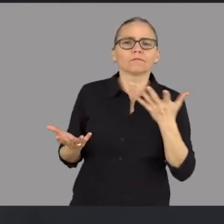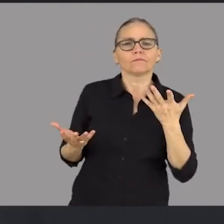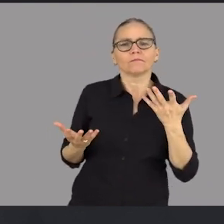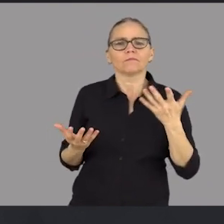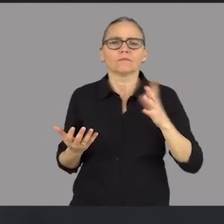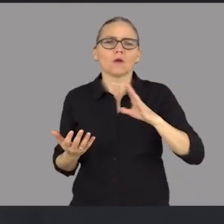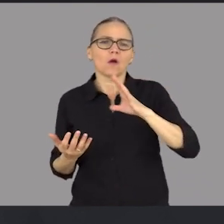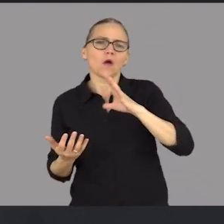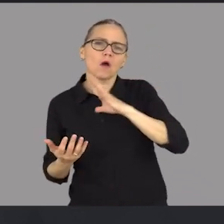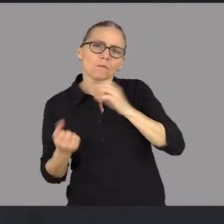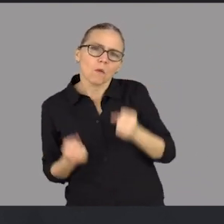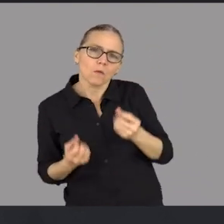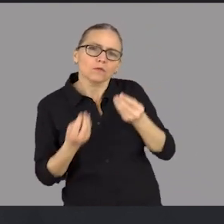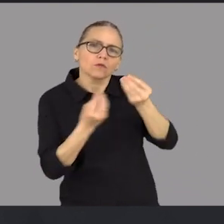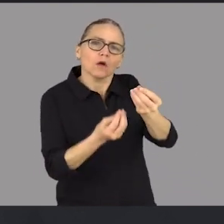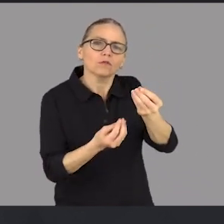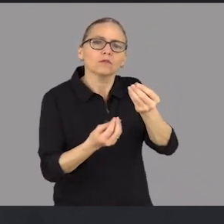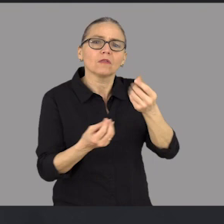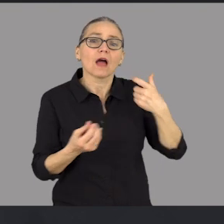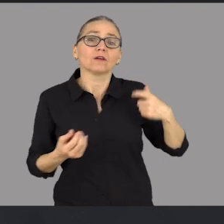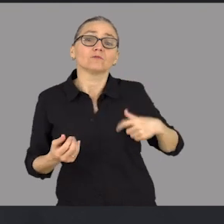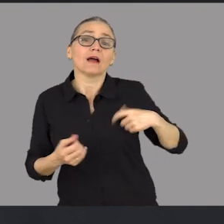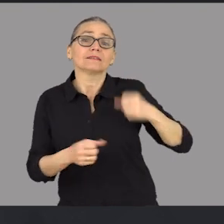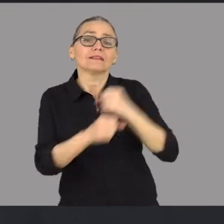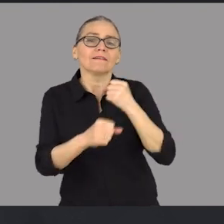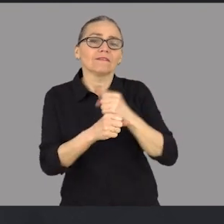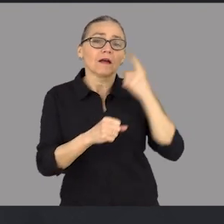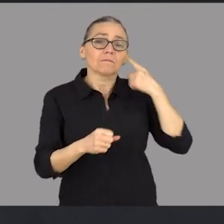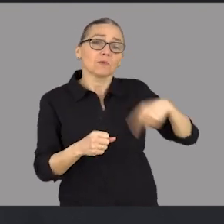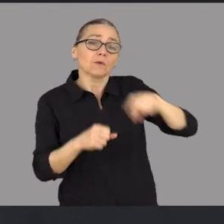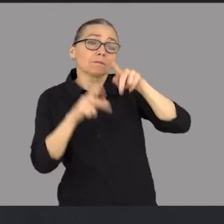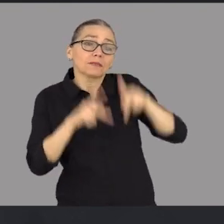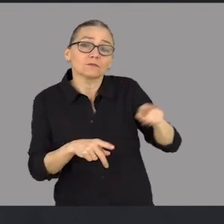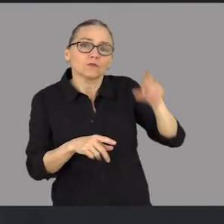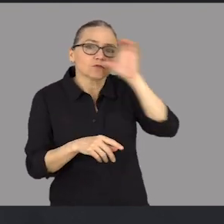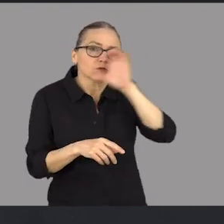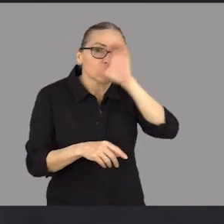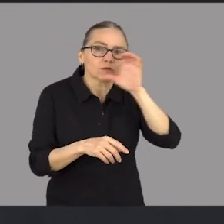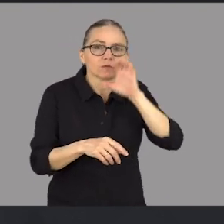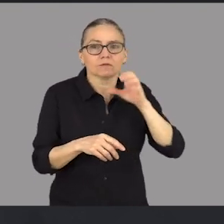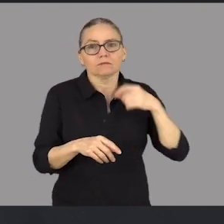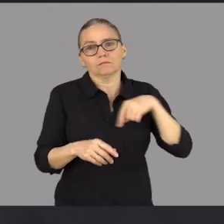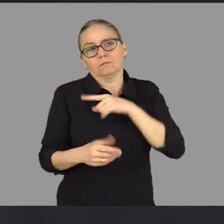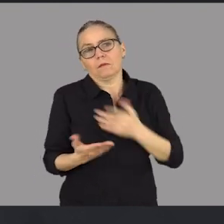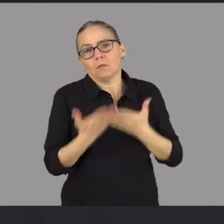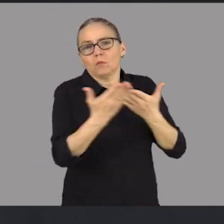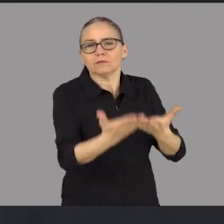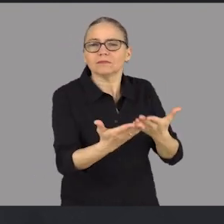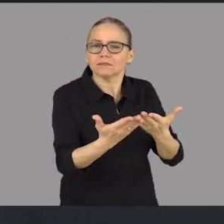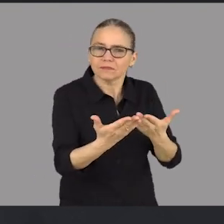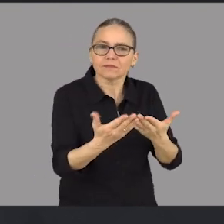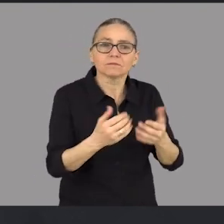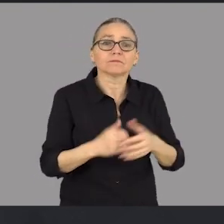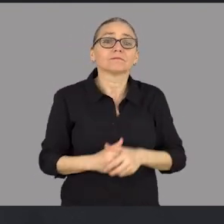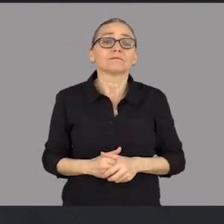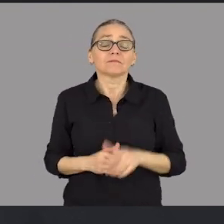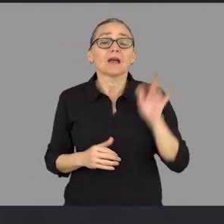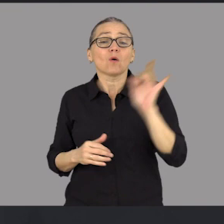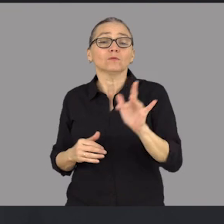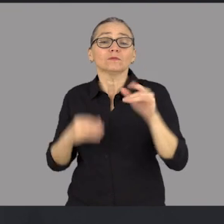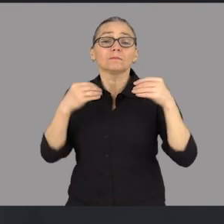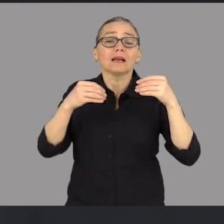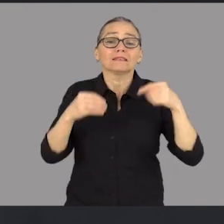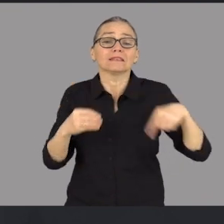with one of the retail stores? We are a supported employment agency located in Winnipeg. And right now we